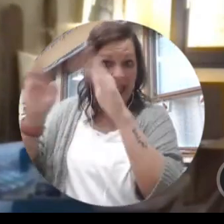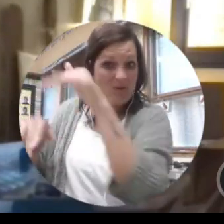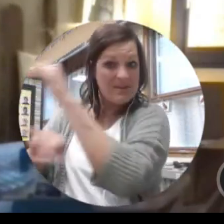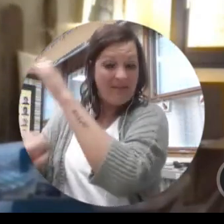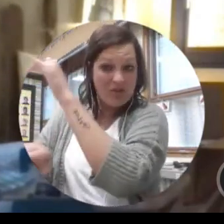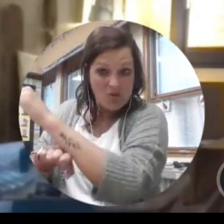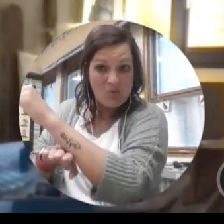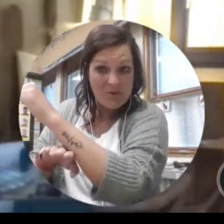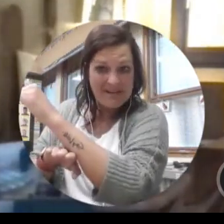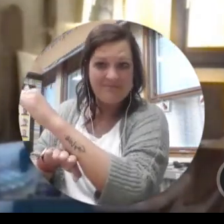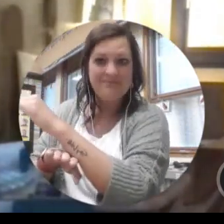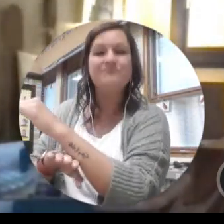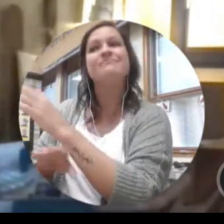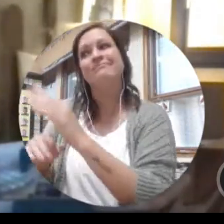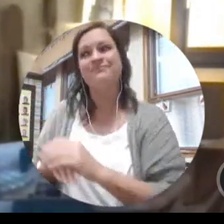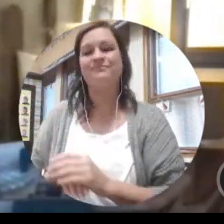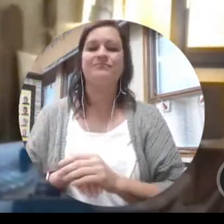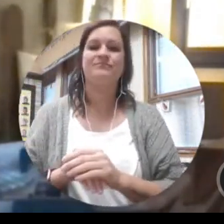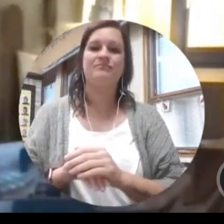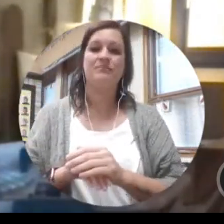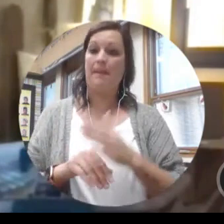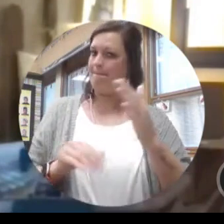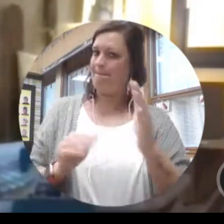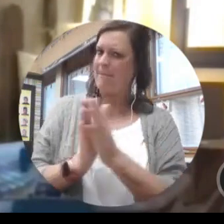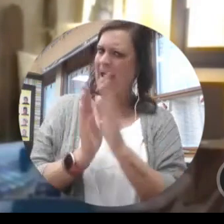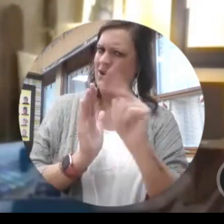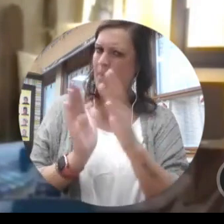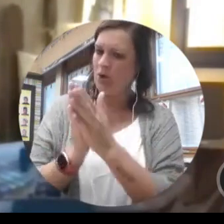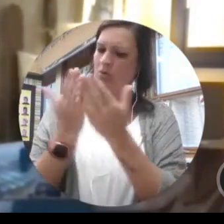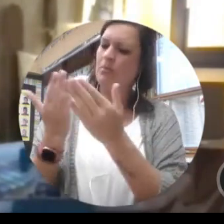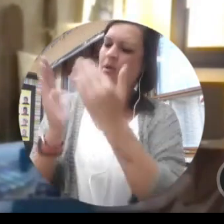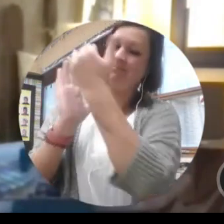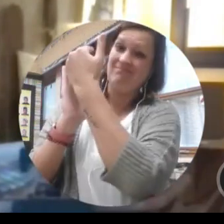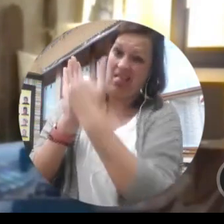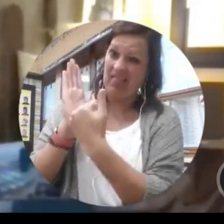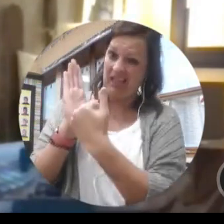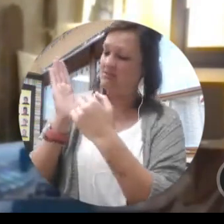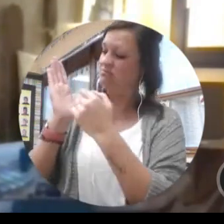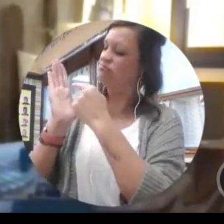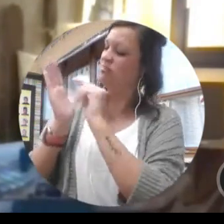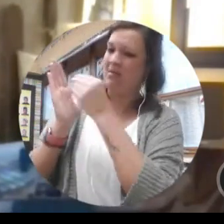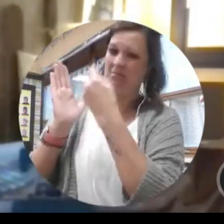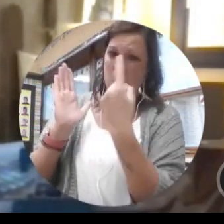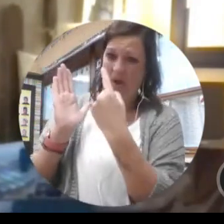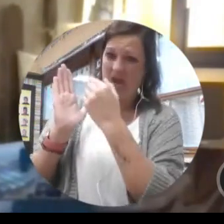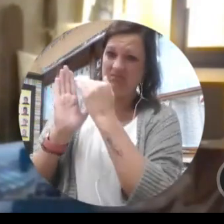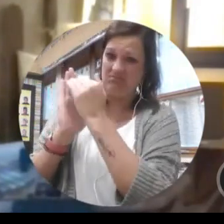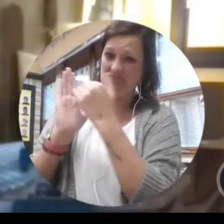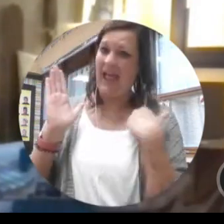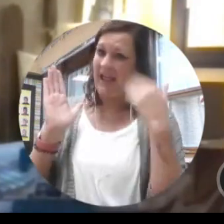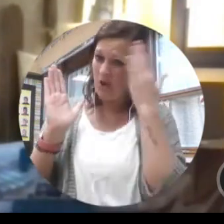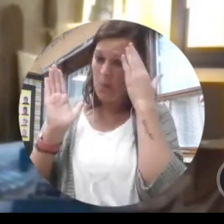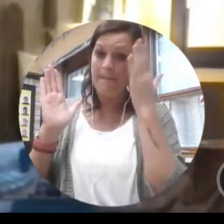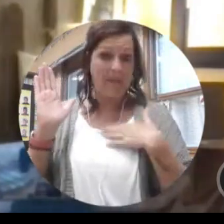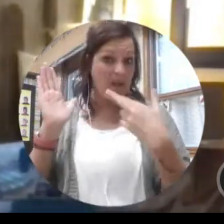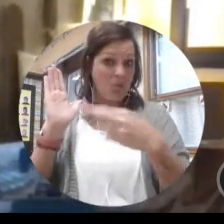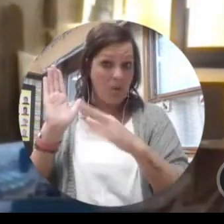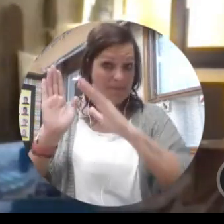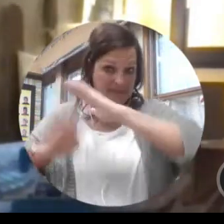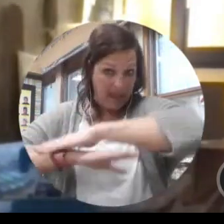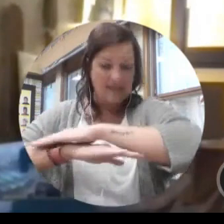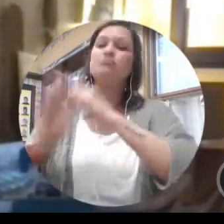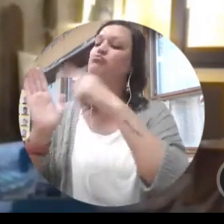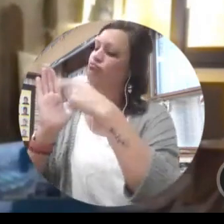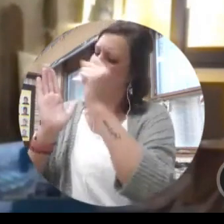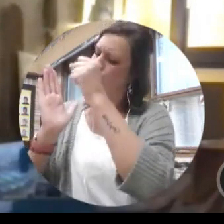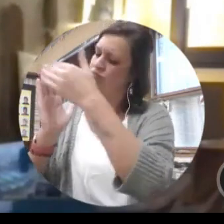Easier on the second day list. Number 1, I know where my room and desk are. Number 2, I know, crossed